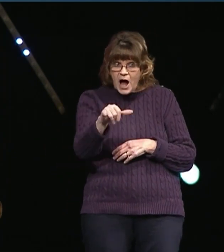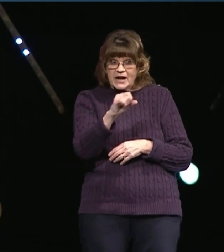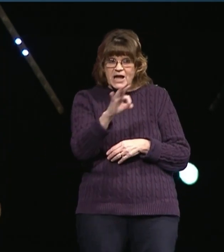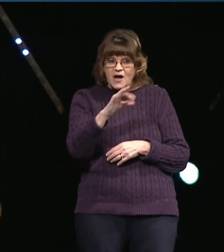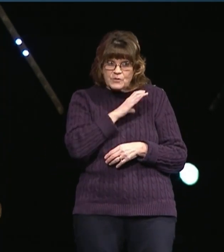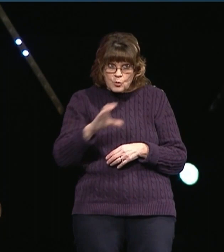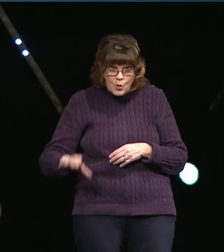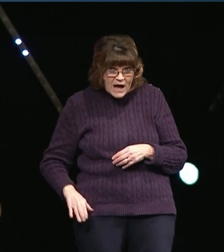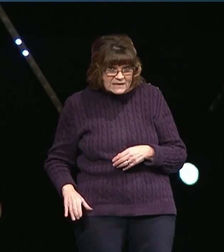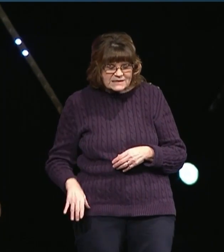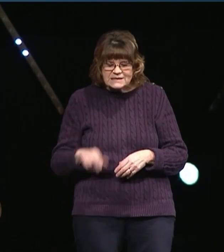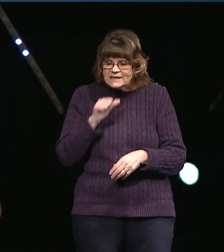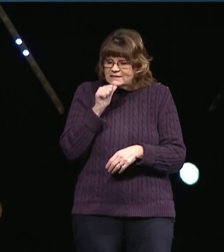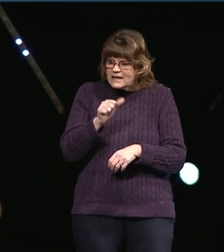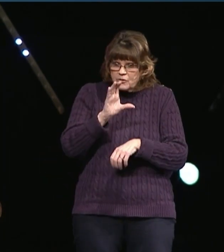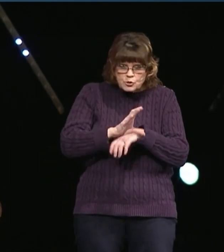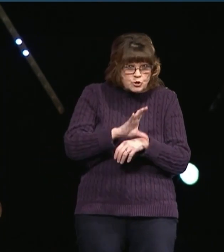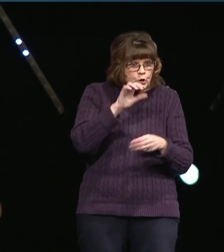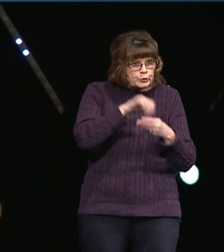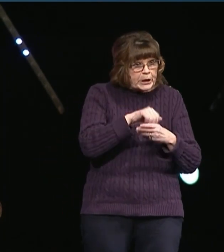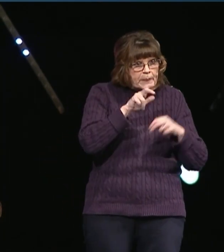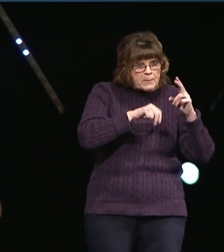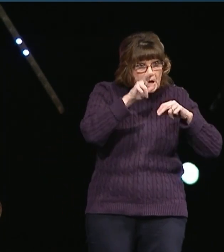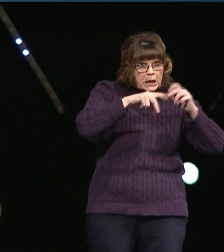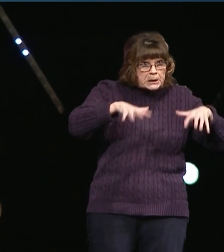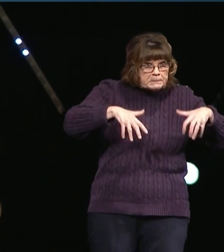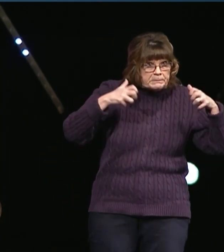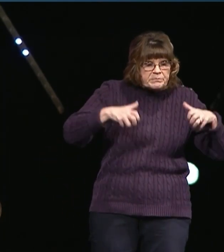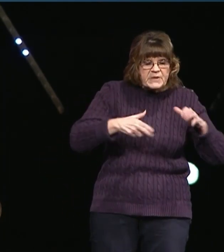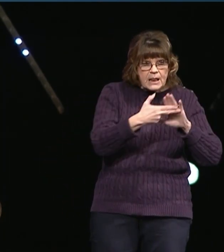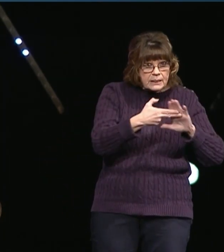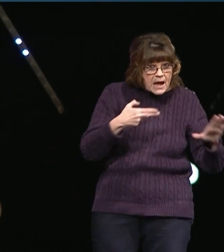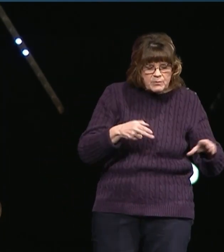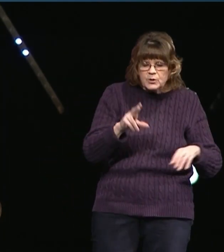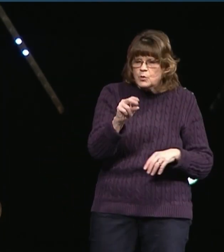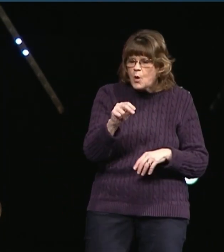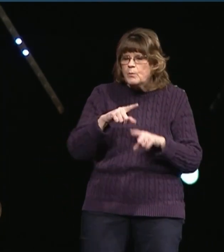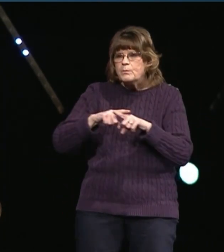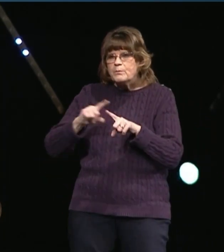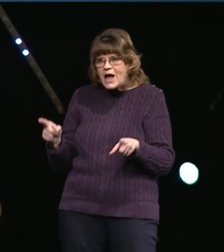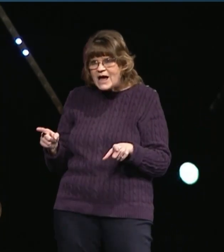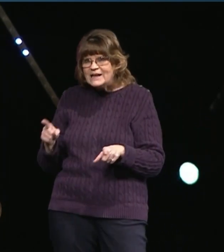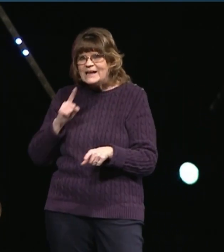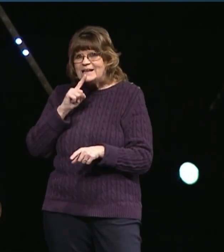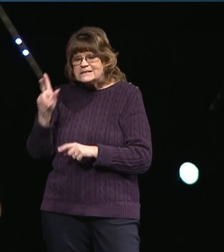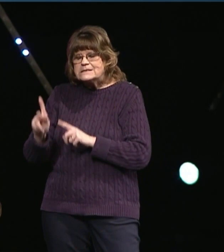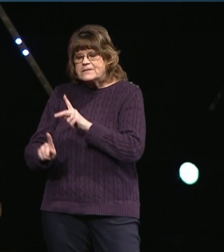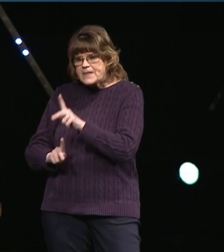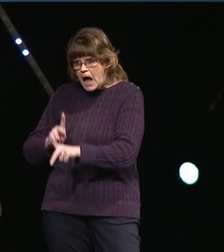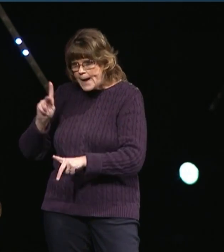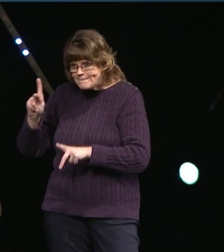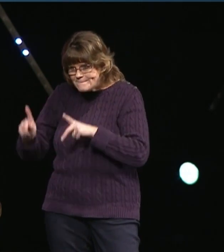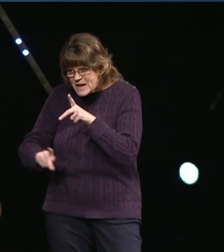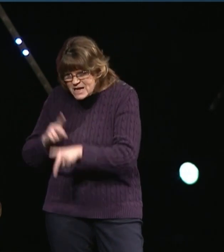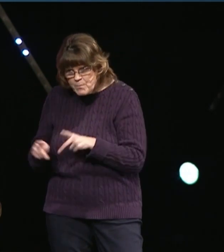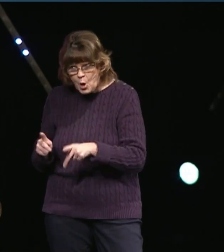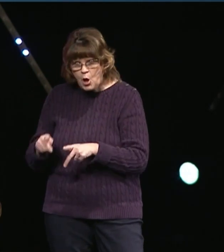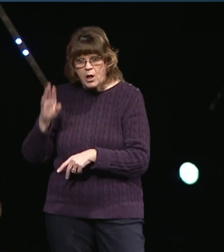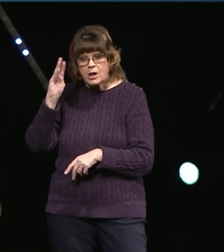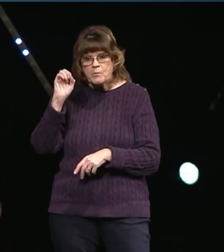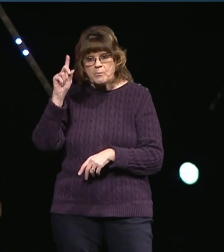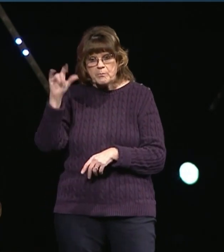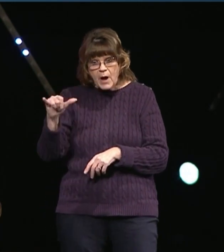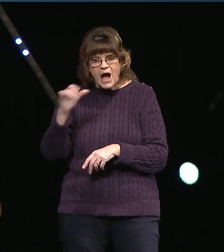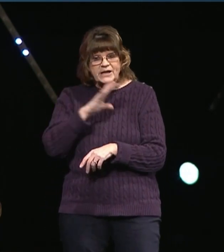it's not the church as in a building or a label, but it is us. It's the people, the body of Christ. And that is